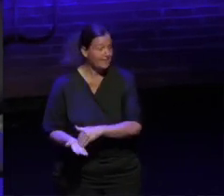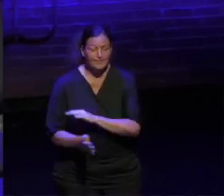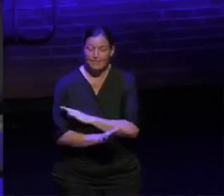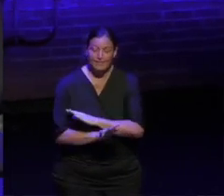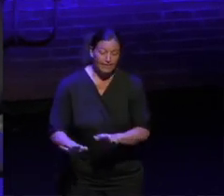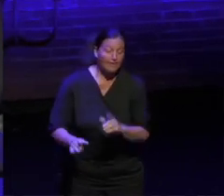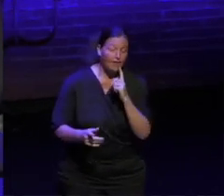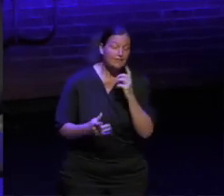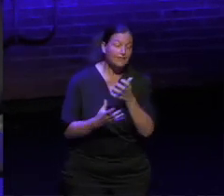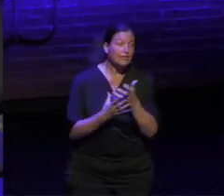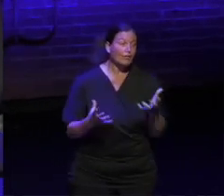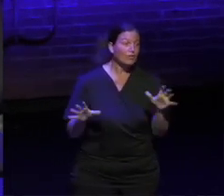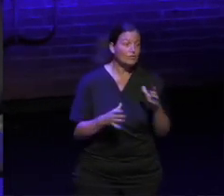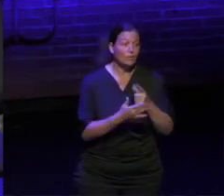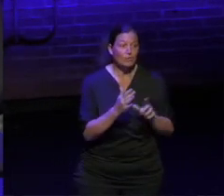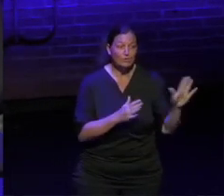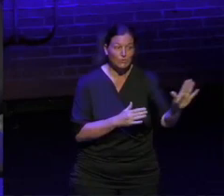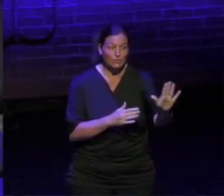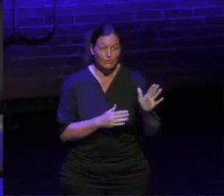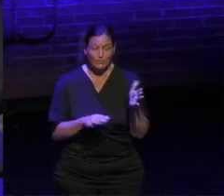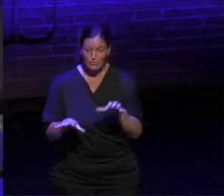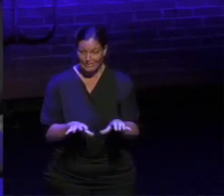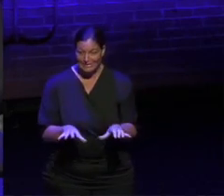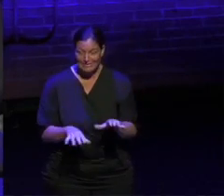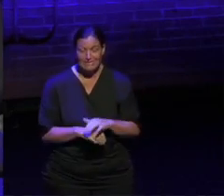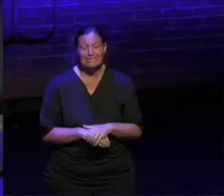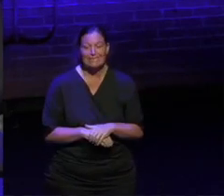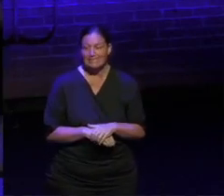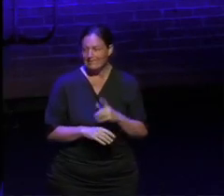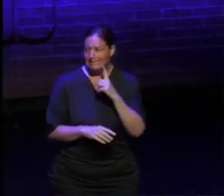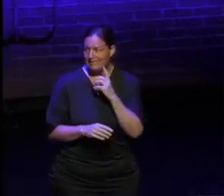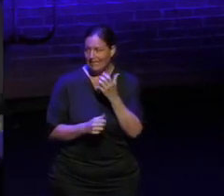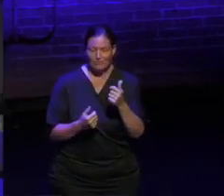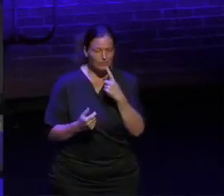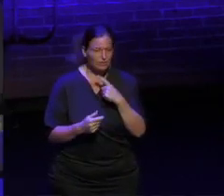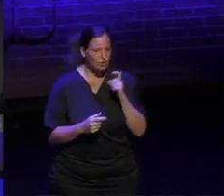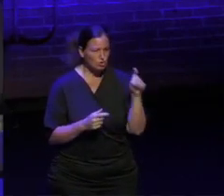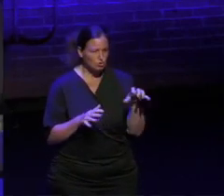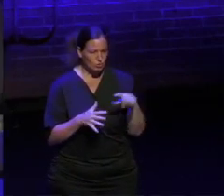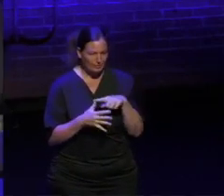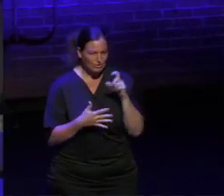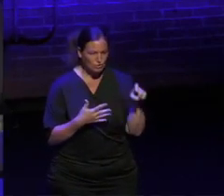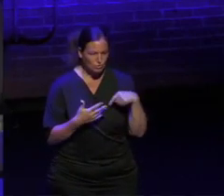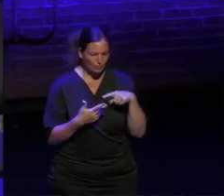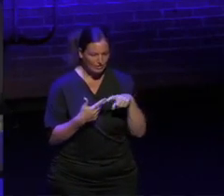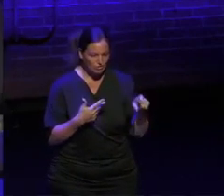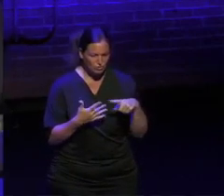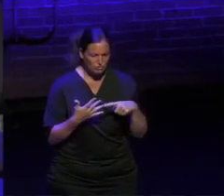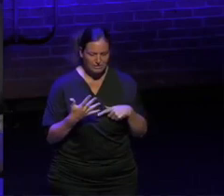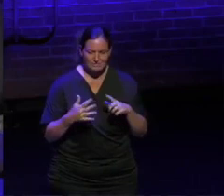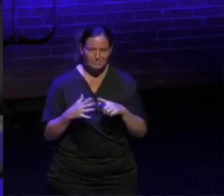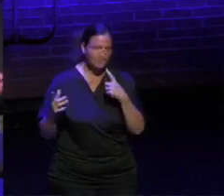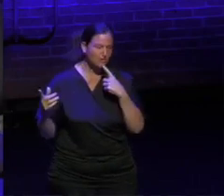it takes a lot to do what you're doing and have everyone tell you how you should be doing it. So now that I've said that, I'm